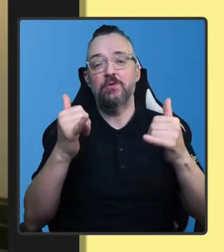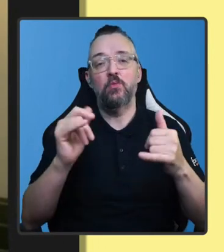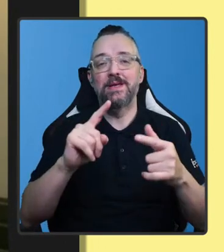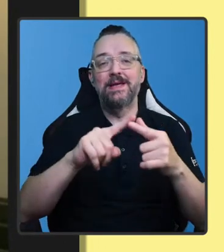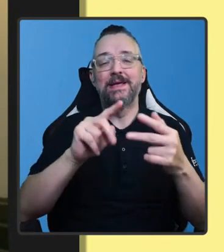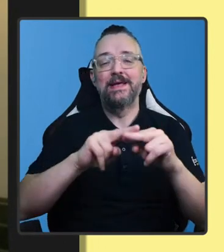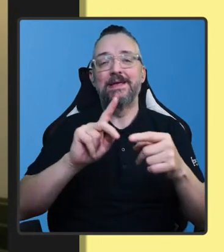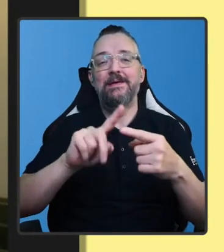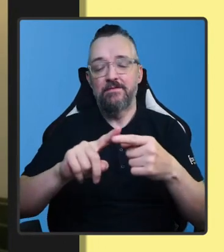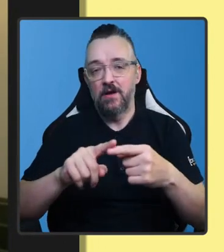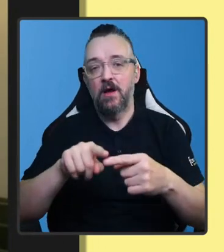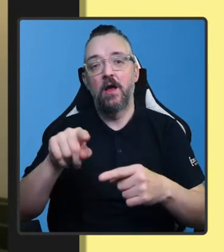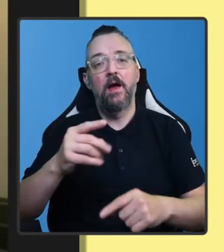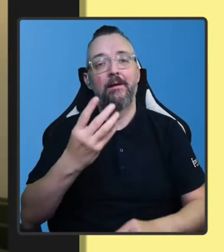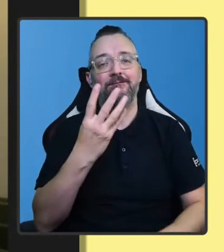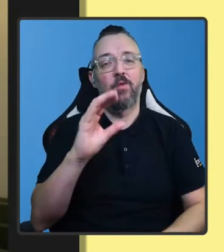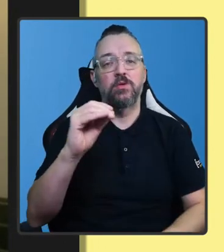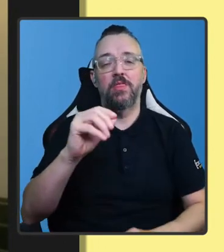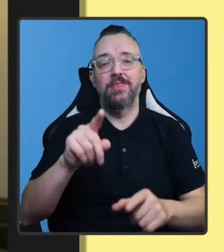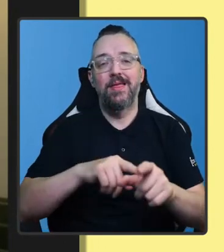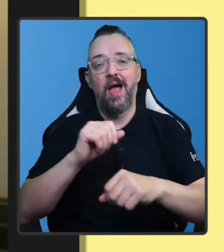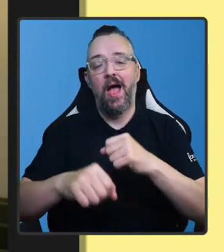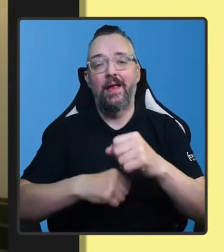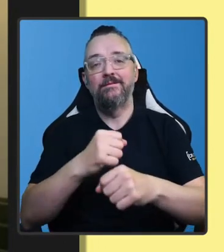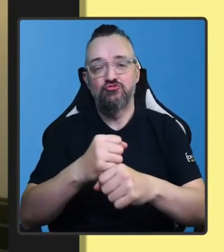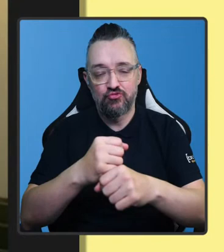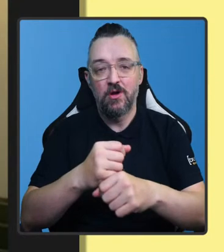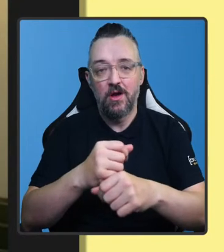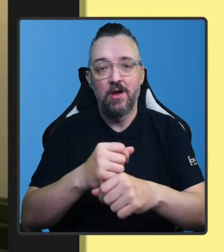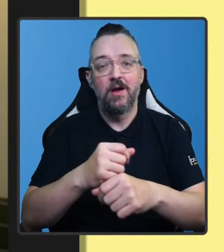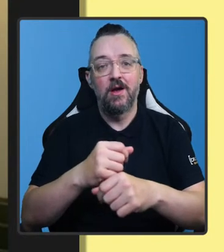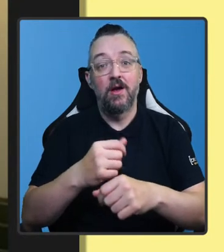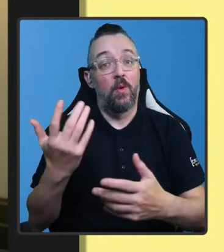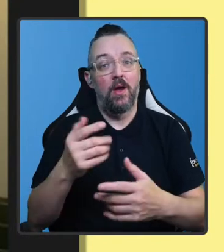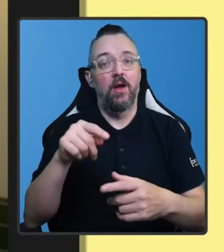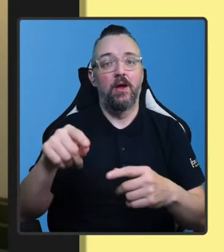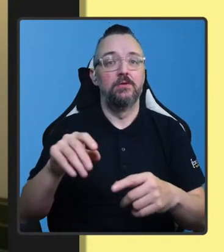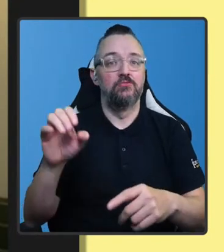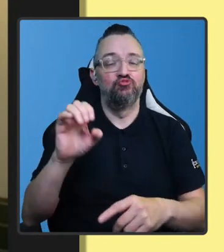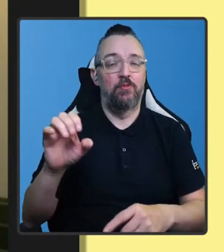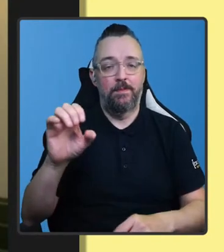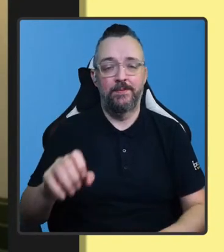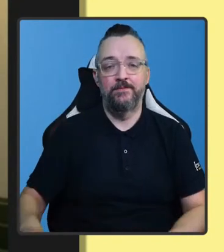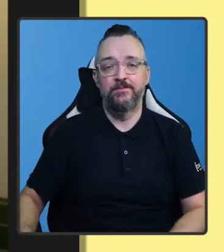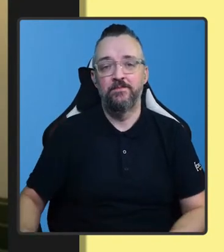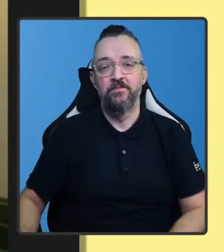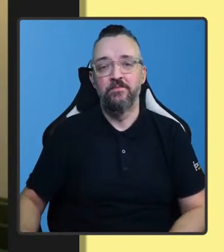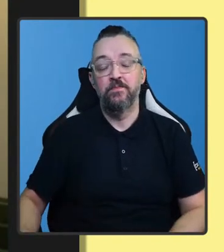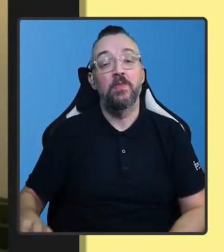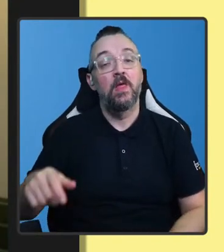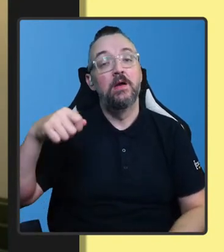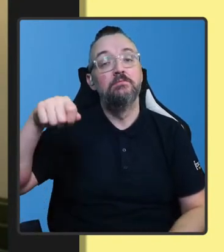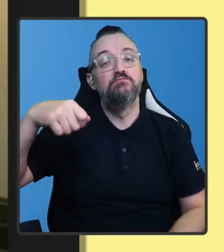40th anniversary in Brussels, in the heart of Europe. The president of the youth wing of the European Free